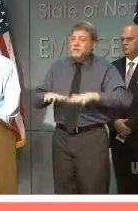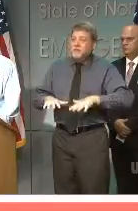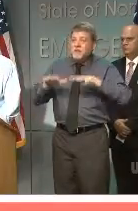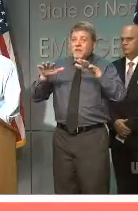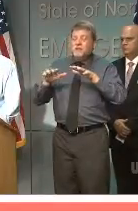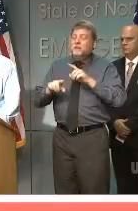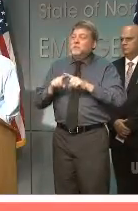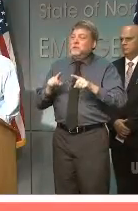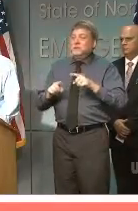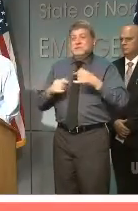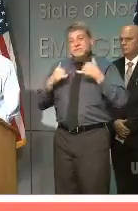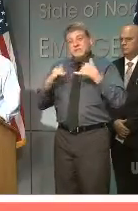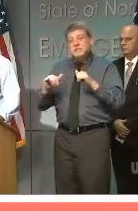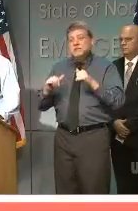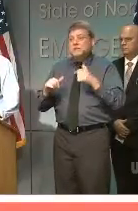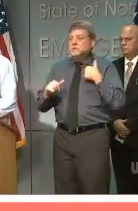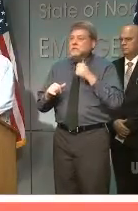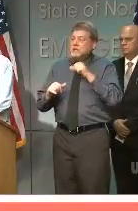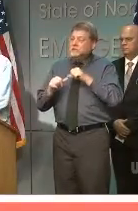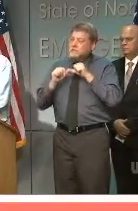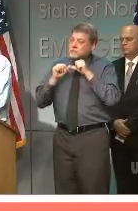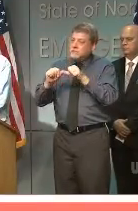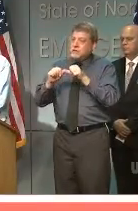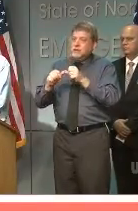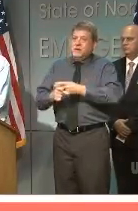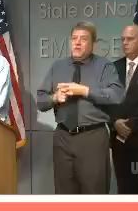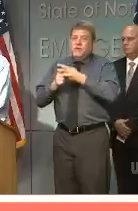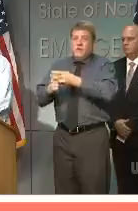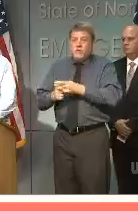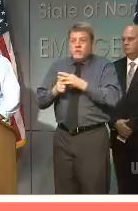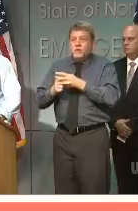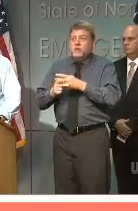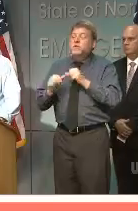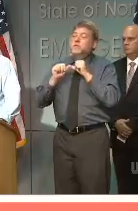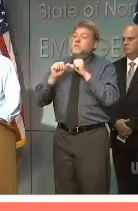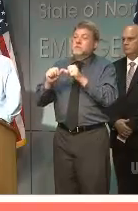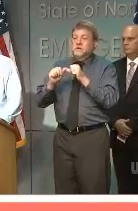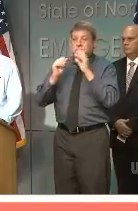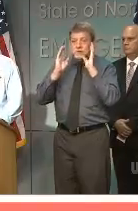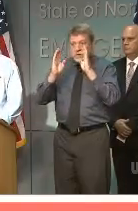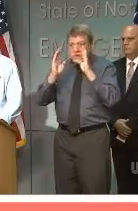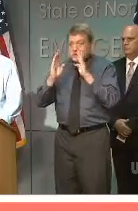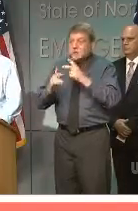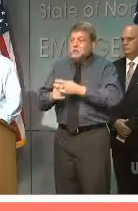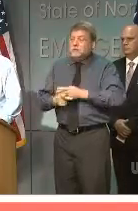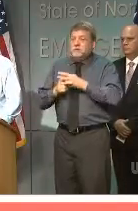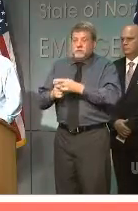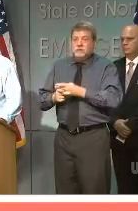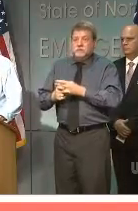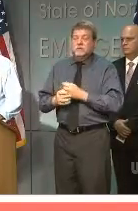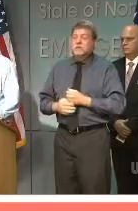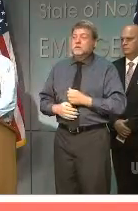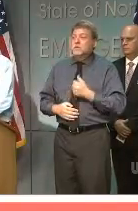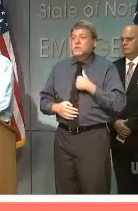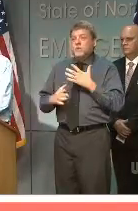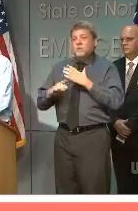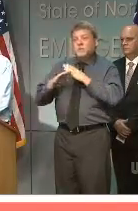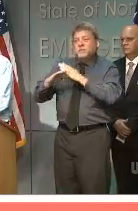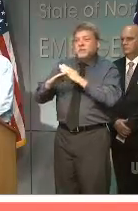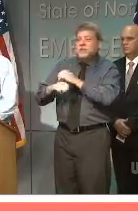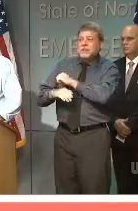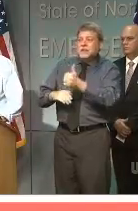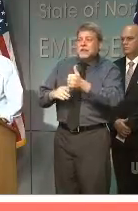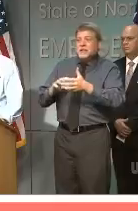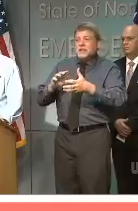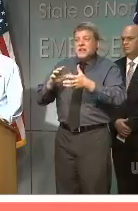must remain cautious and alert. We want to prevent tragedy and save lives.